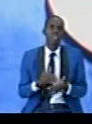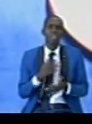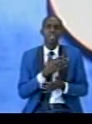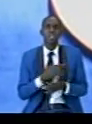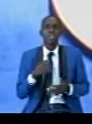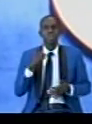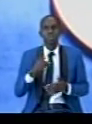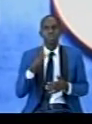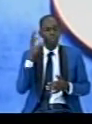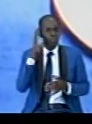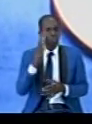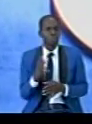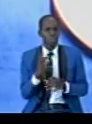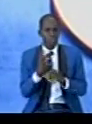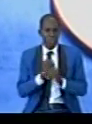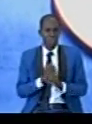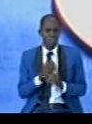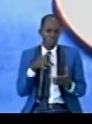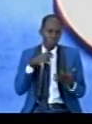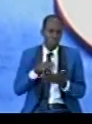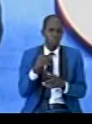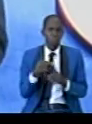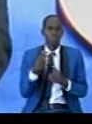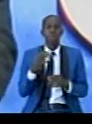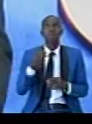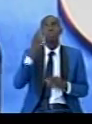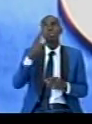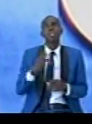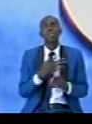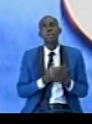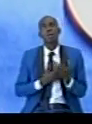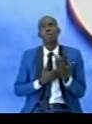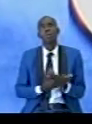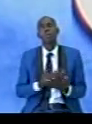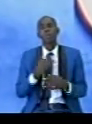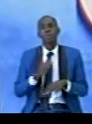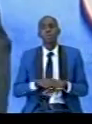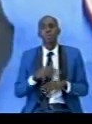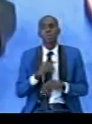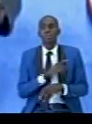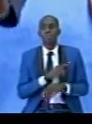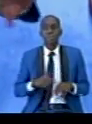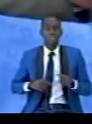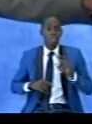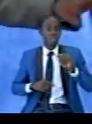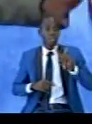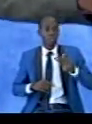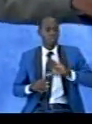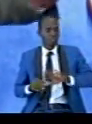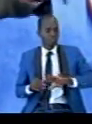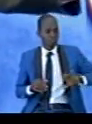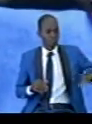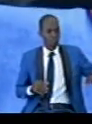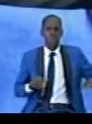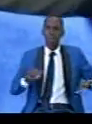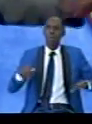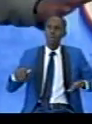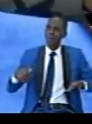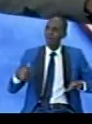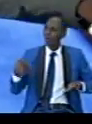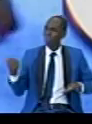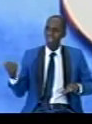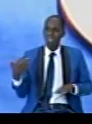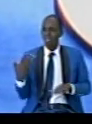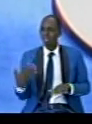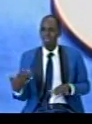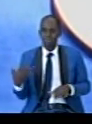study the word again, and you're waiting on the Lord. And television has to go aside, all the other media